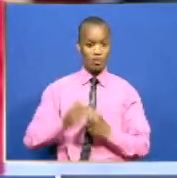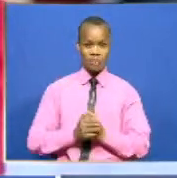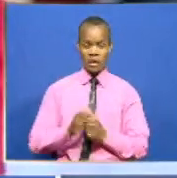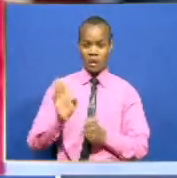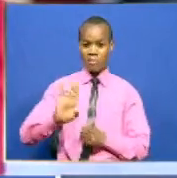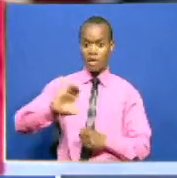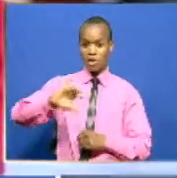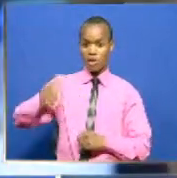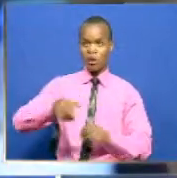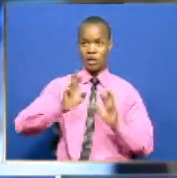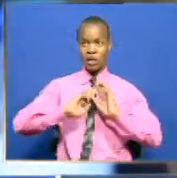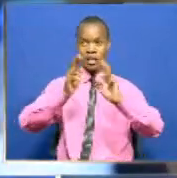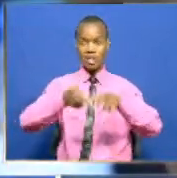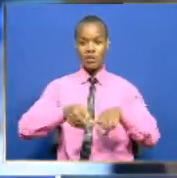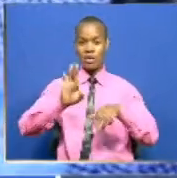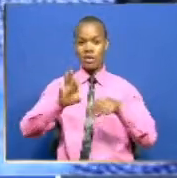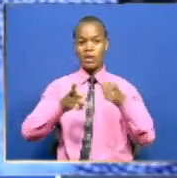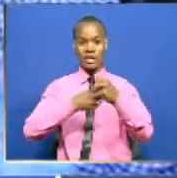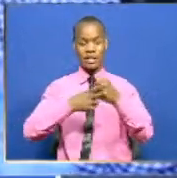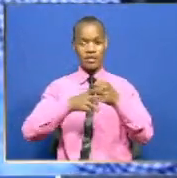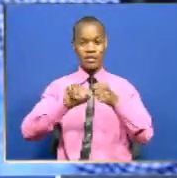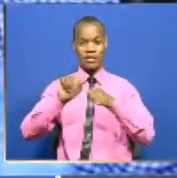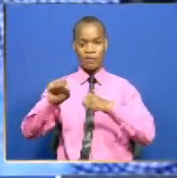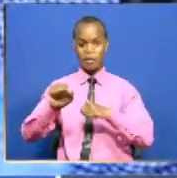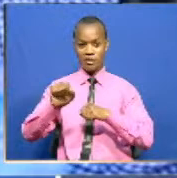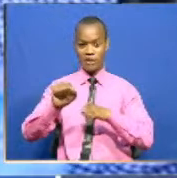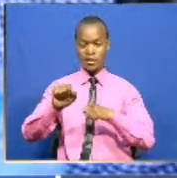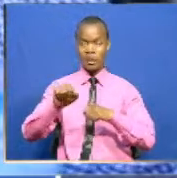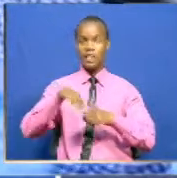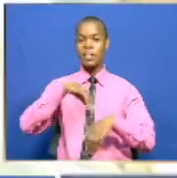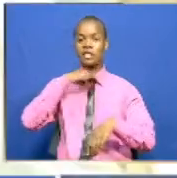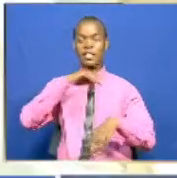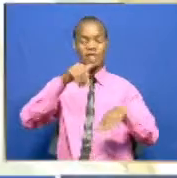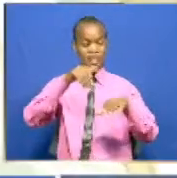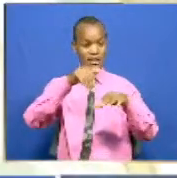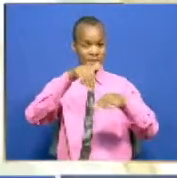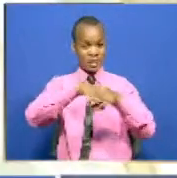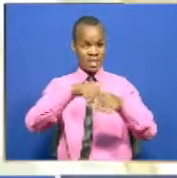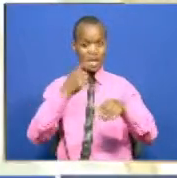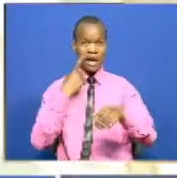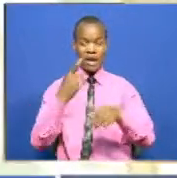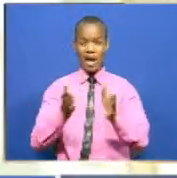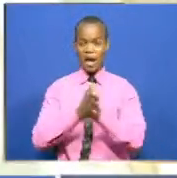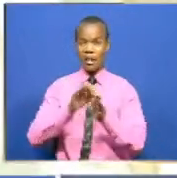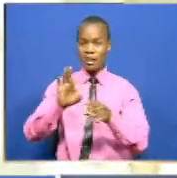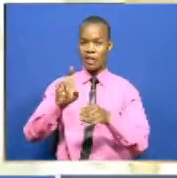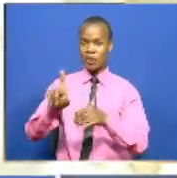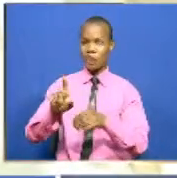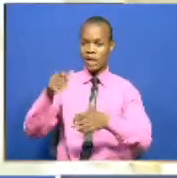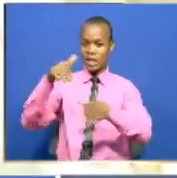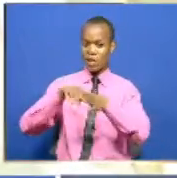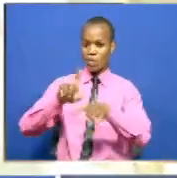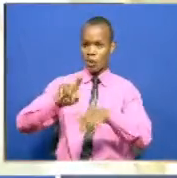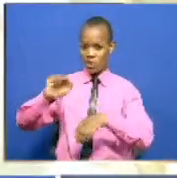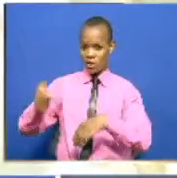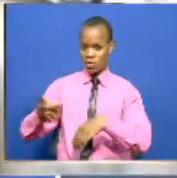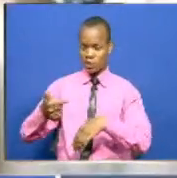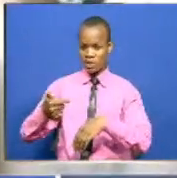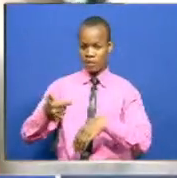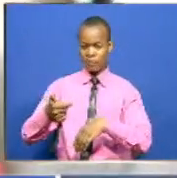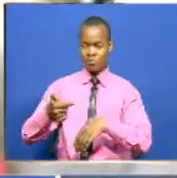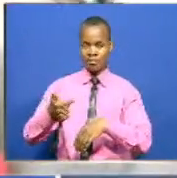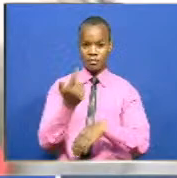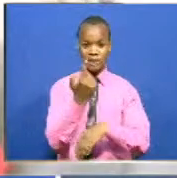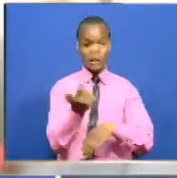records 375 maternal deaths per every 100,000 live births and 31 deaths for every 1,000 live births,